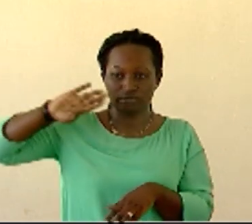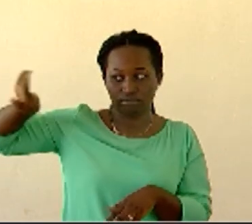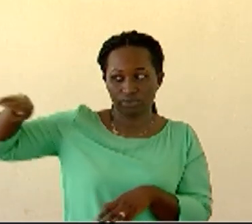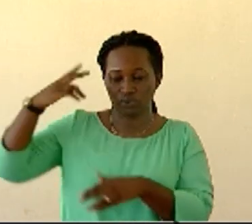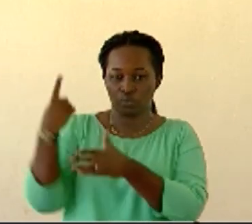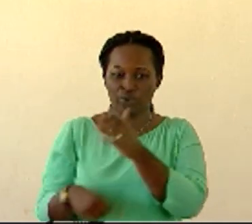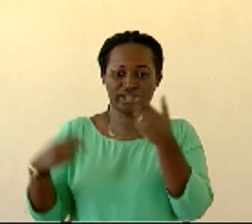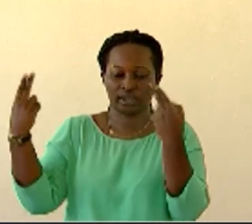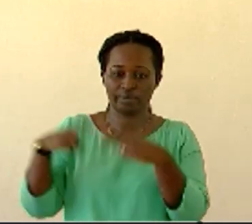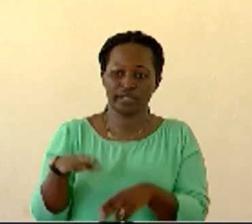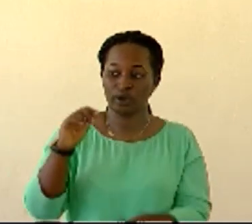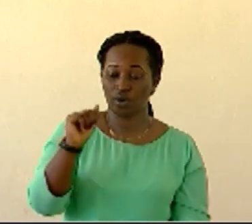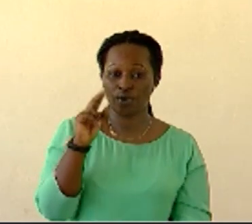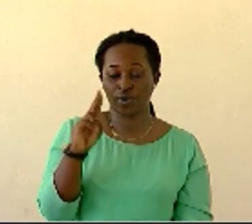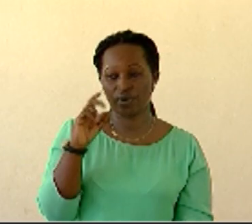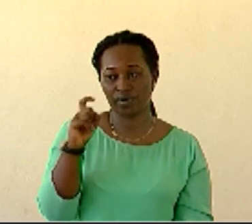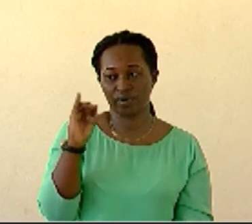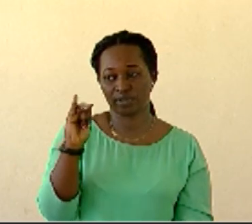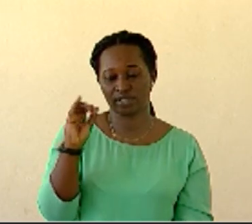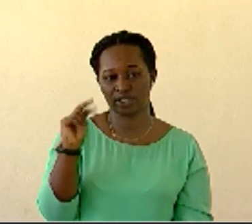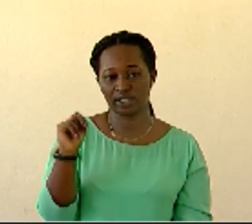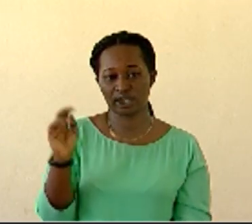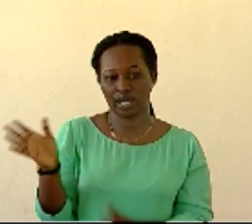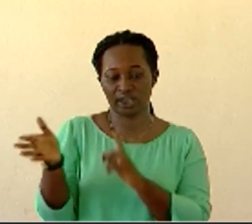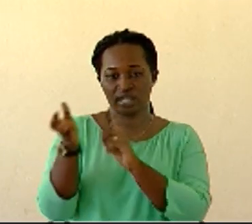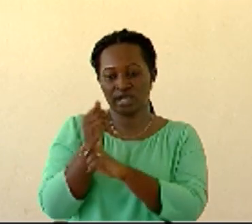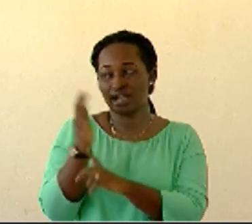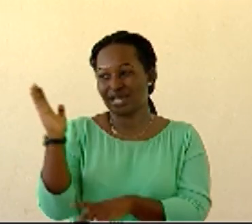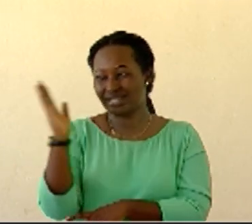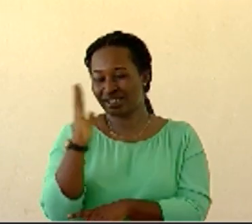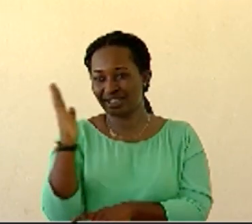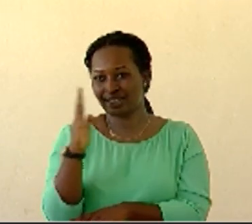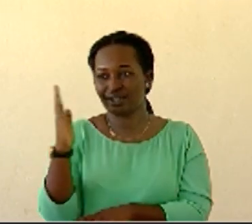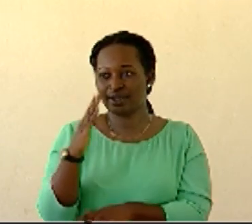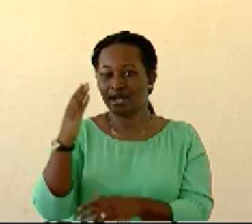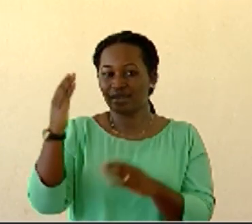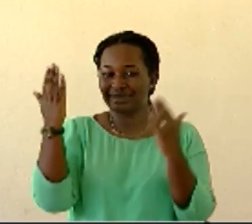The auxin hormone accumulates on the dark side of the